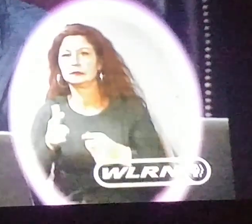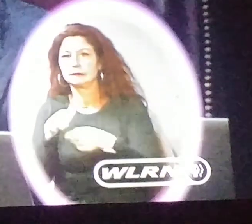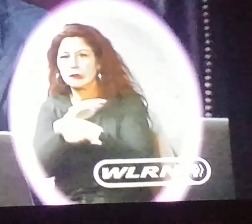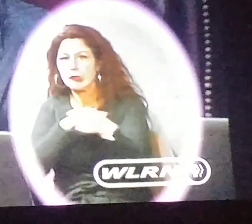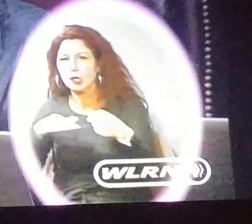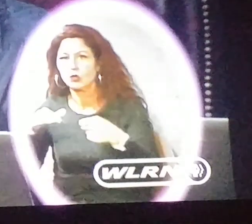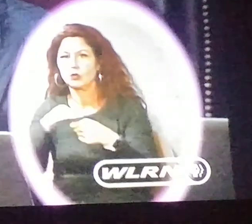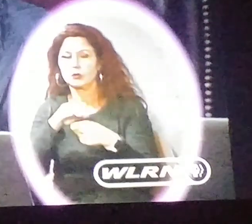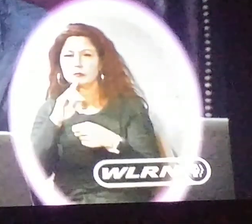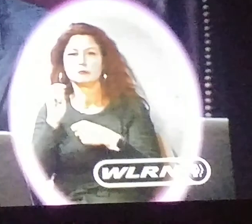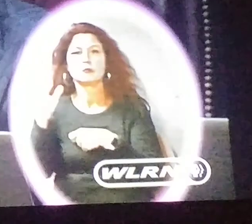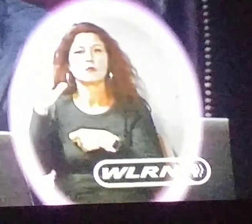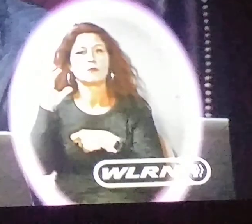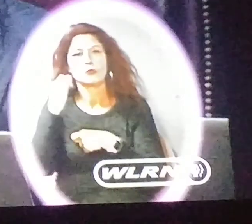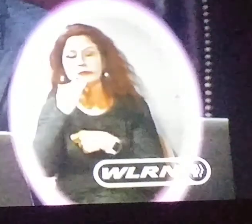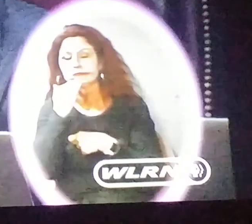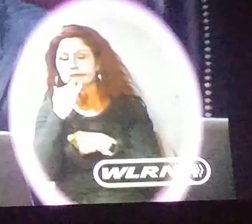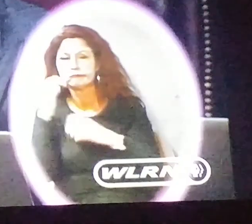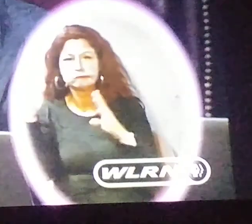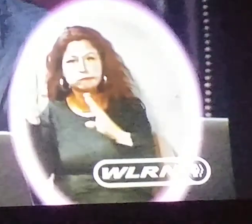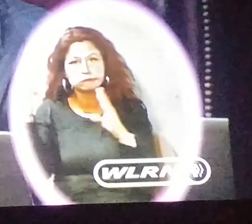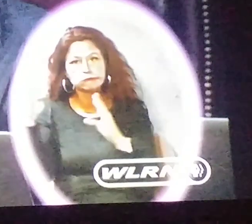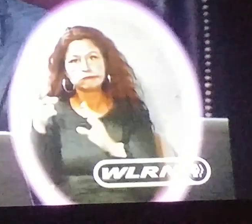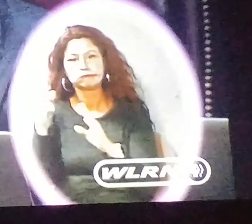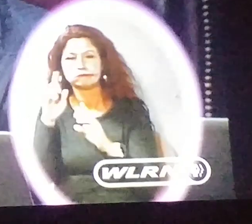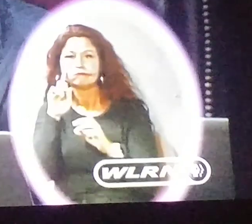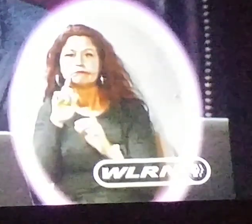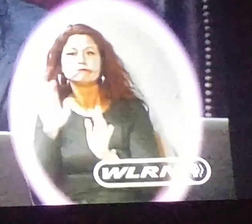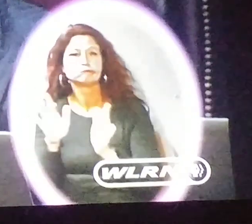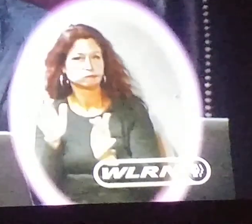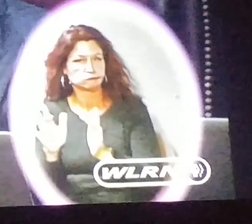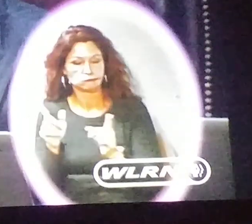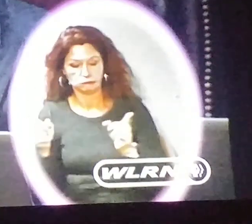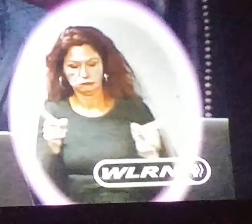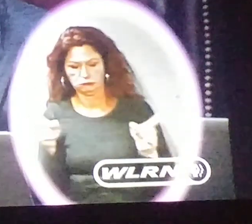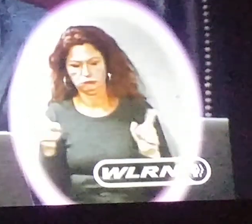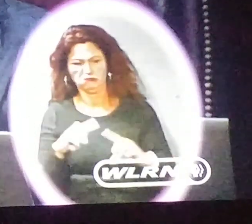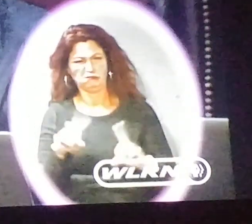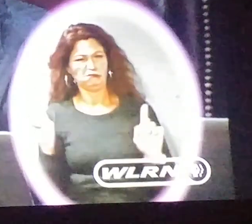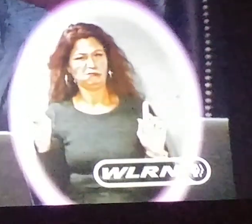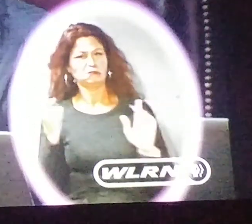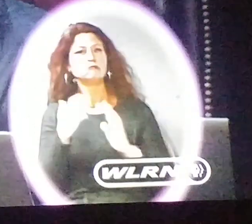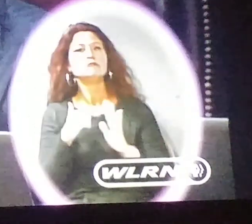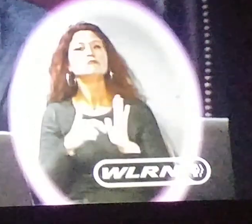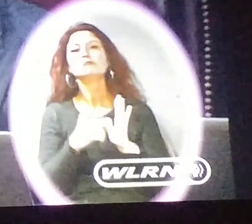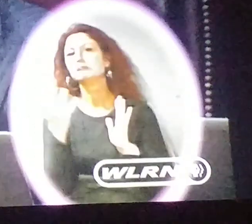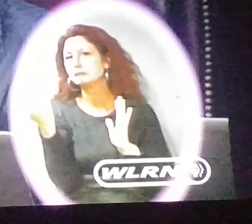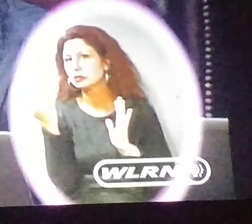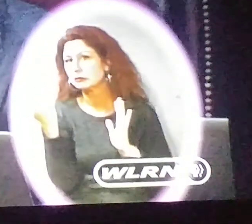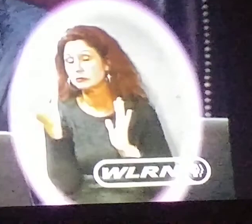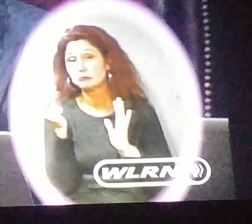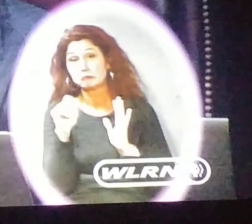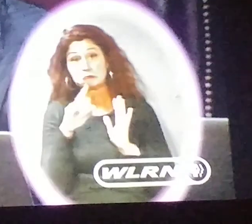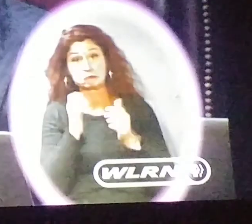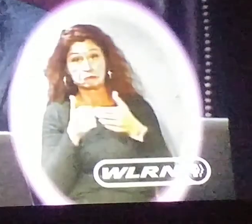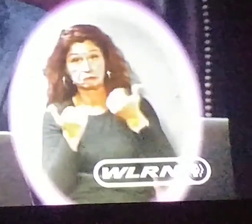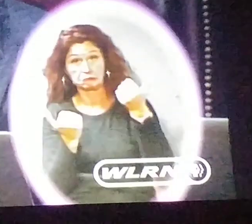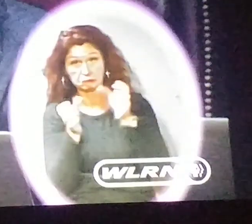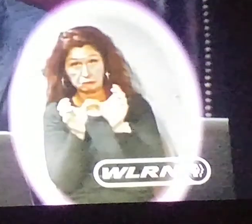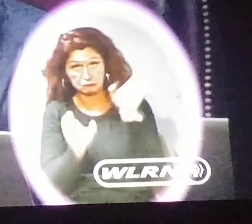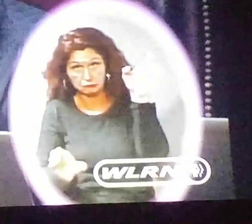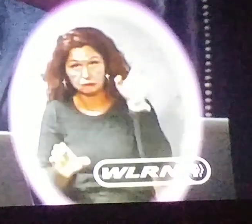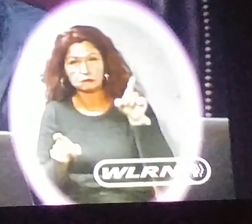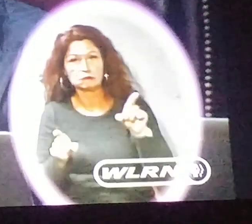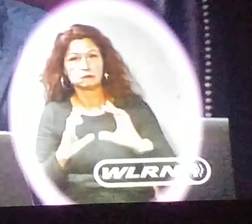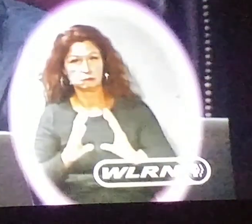provide information to various schools and ask for help. I can bifurcate the issue that